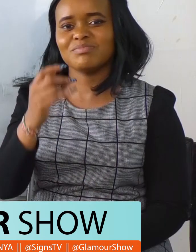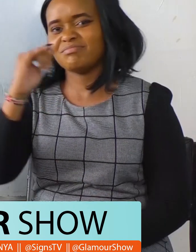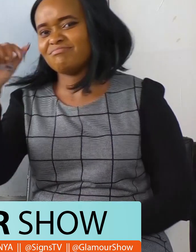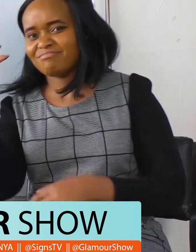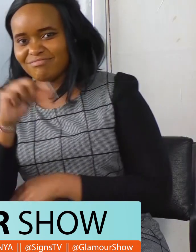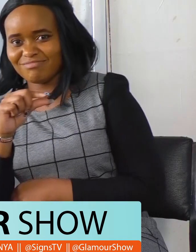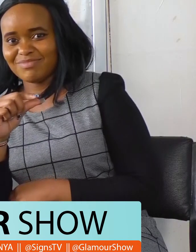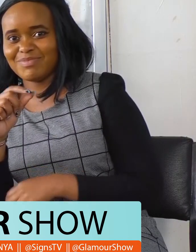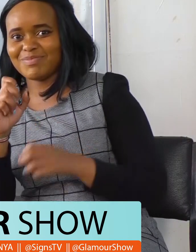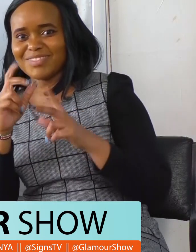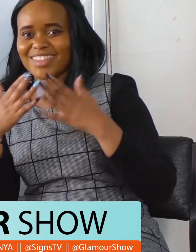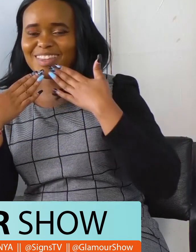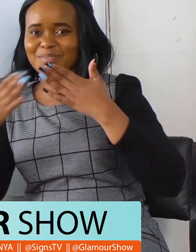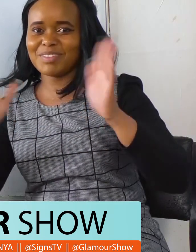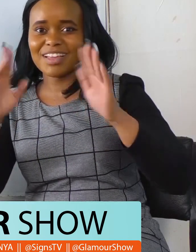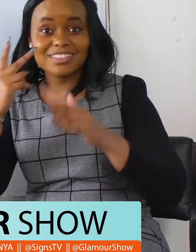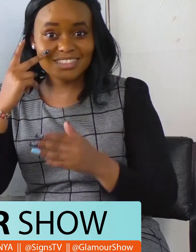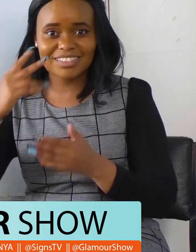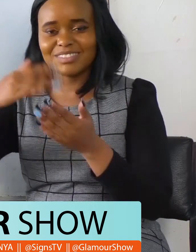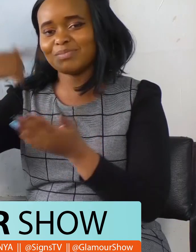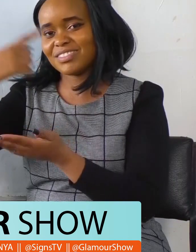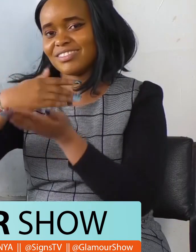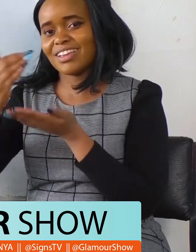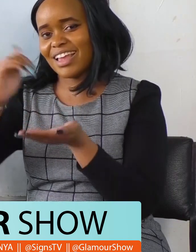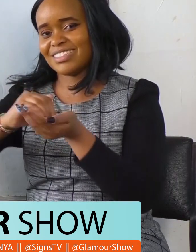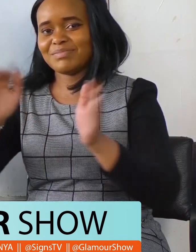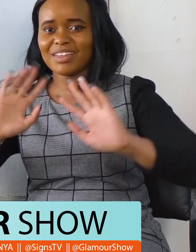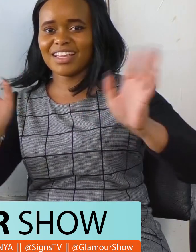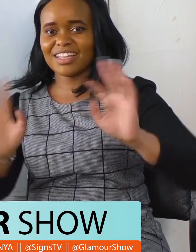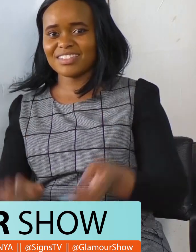Instagram, Facebook, and YouTube, and please comment. See you next time. Bye.